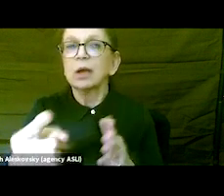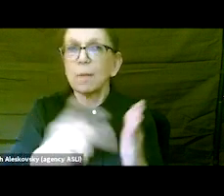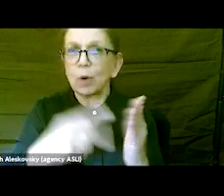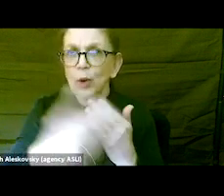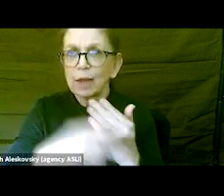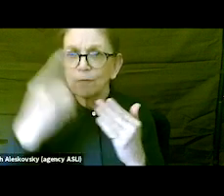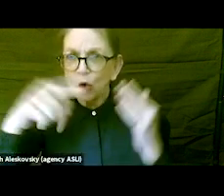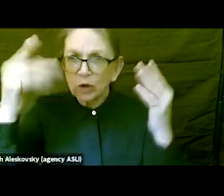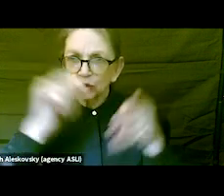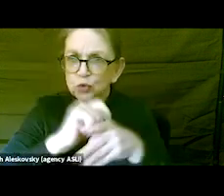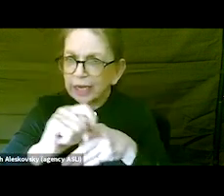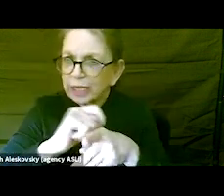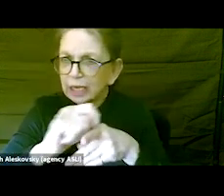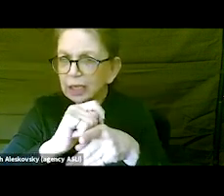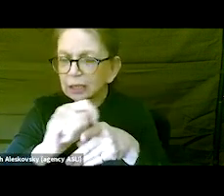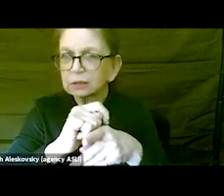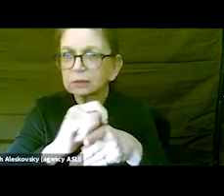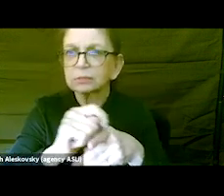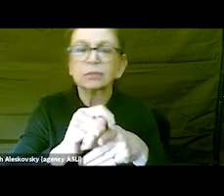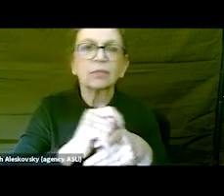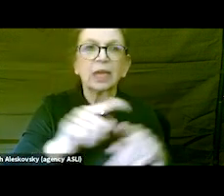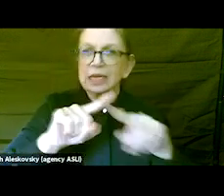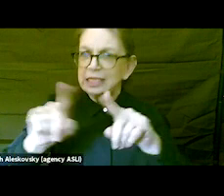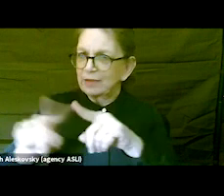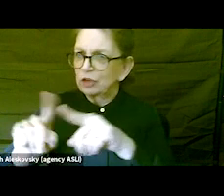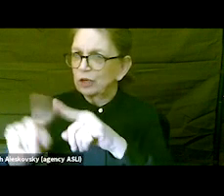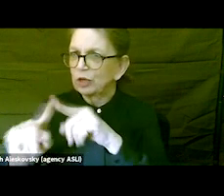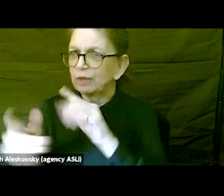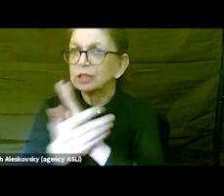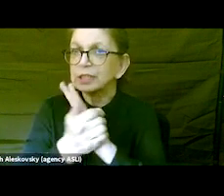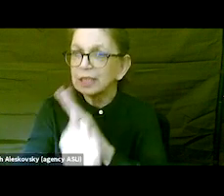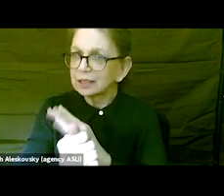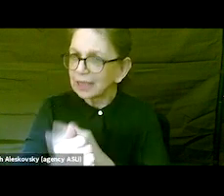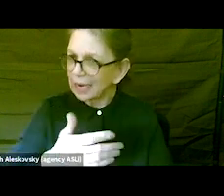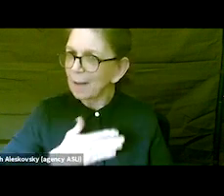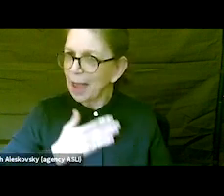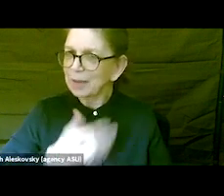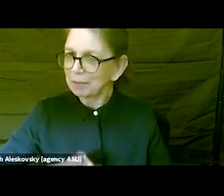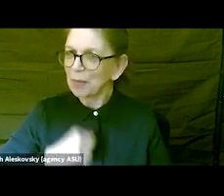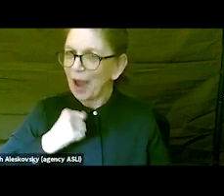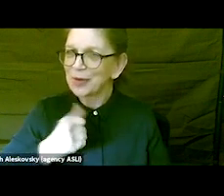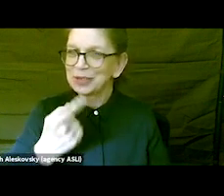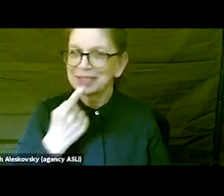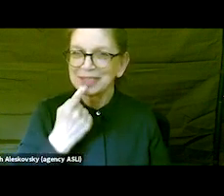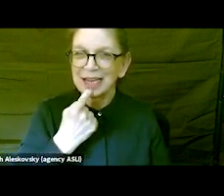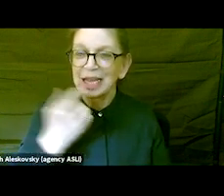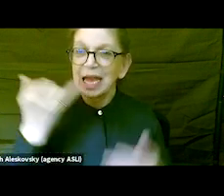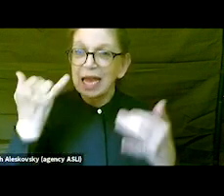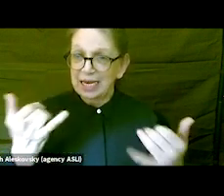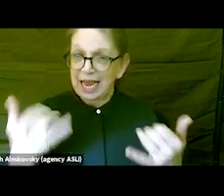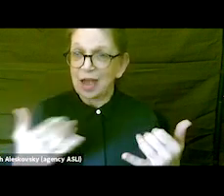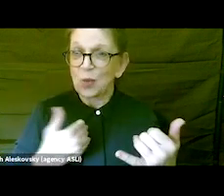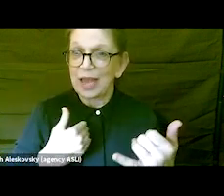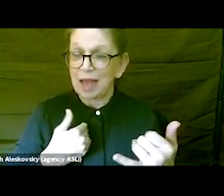employment trainings to those in need. And I'm happy and proud to say that we are on our second cohort